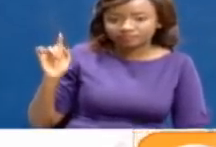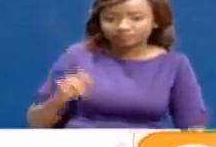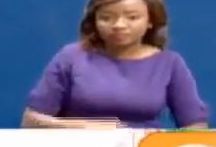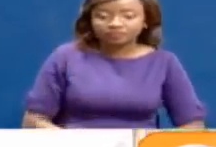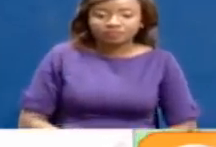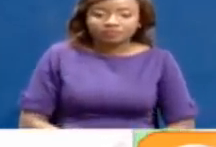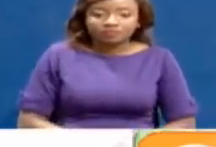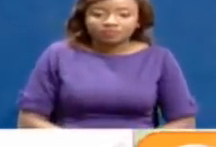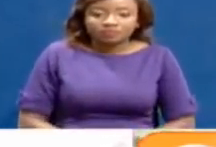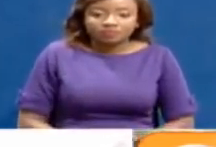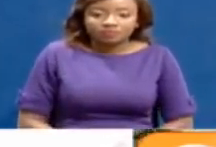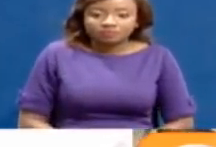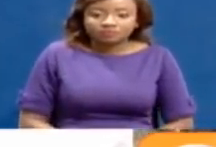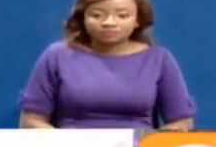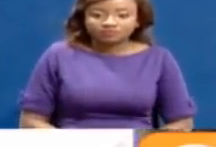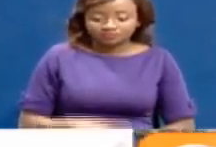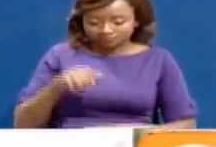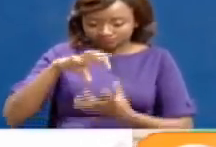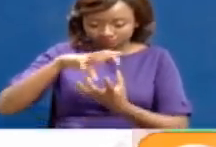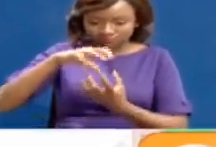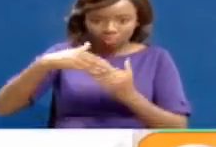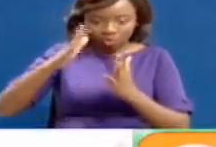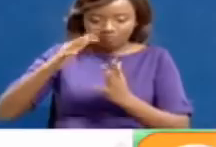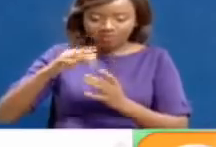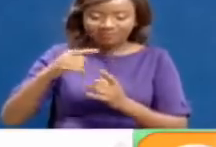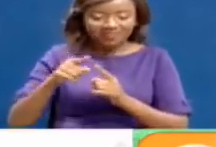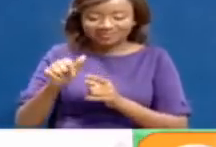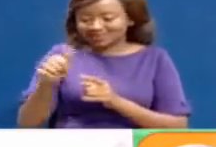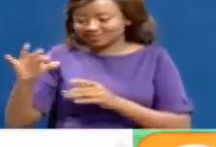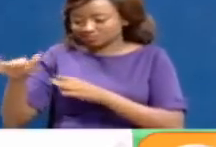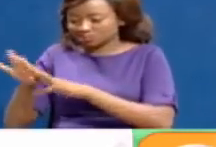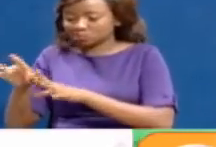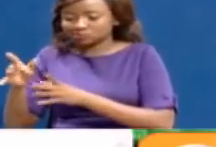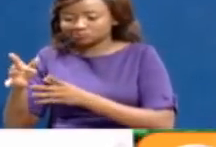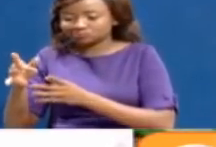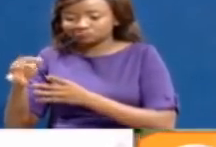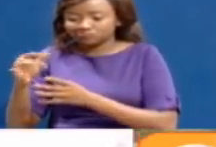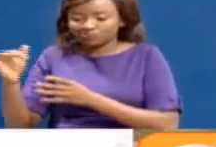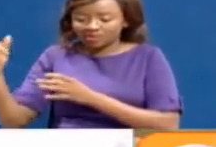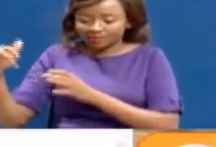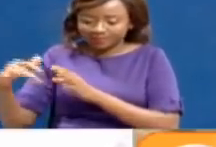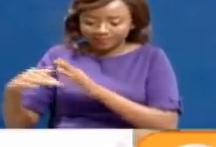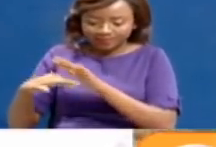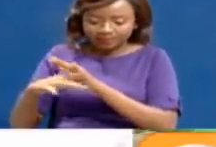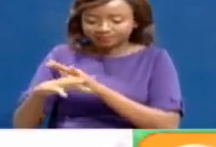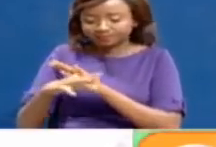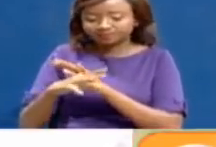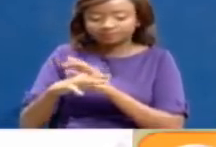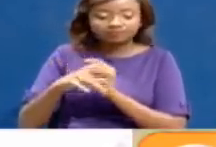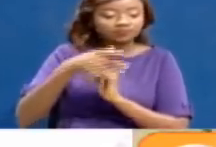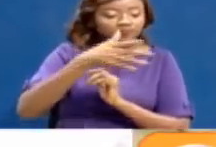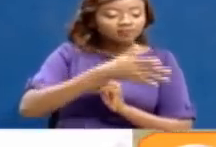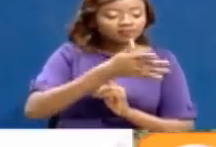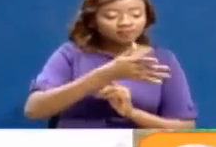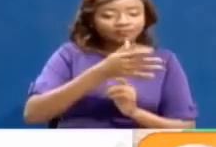it comes in, this valve will open, but this particular one will be closed. And so the air comes in here. And inside